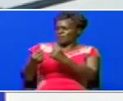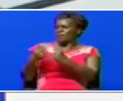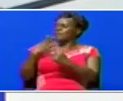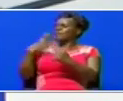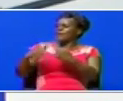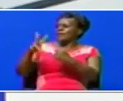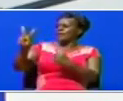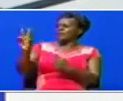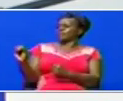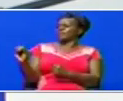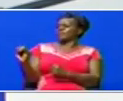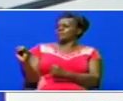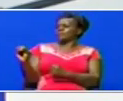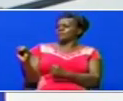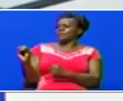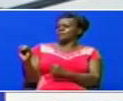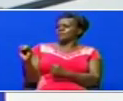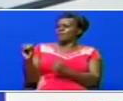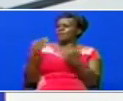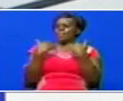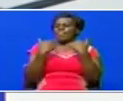86,920. Lamu,